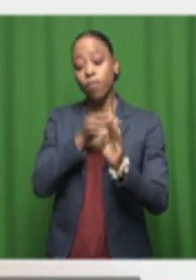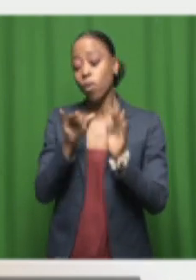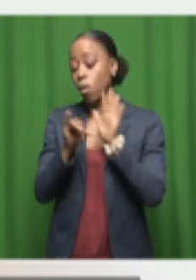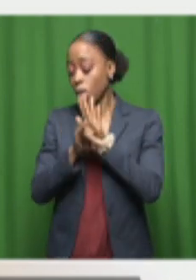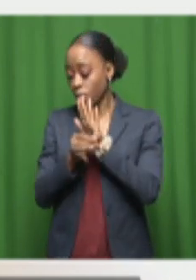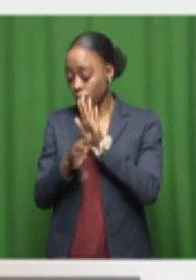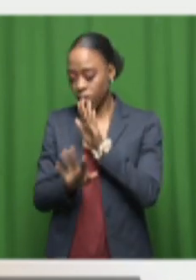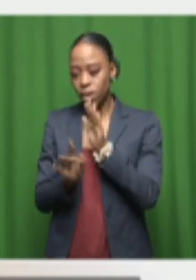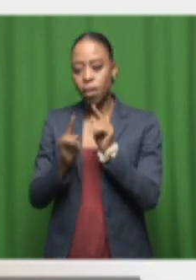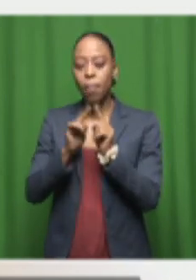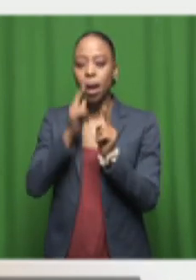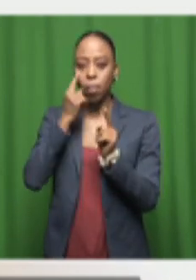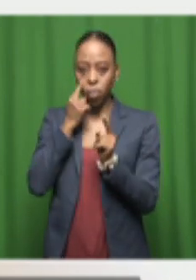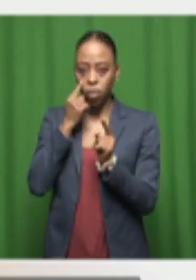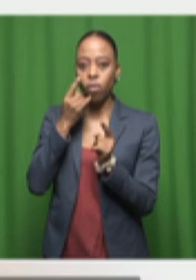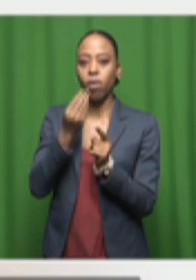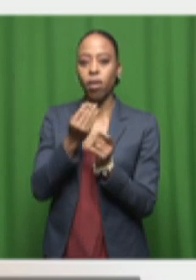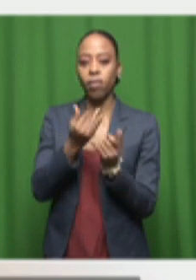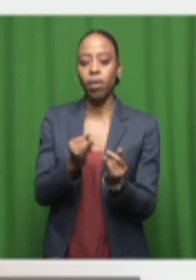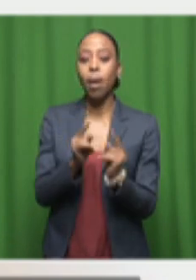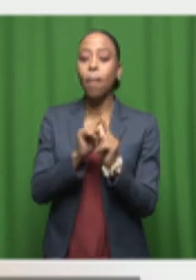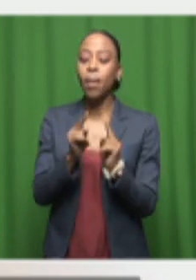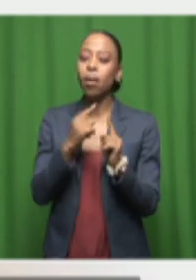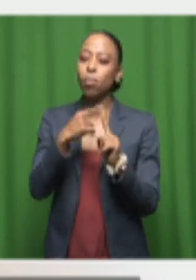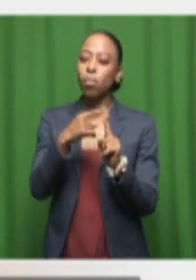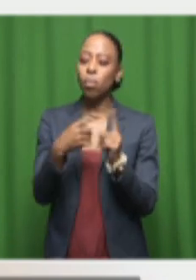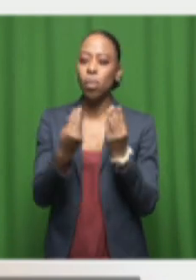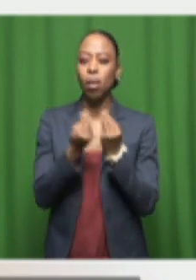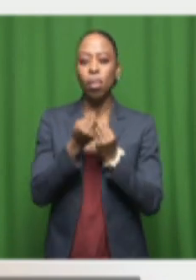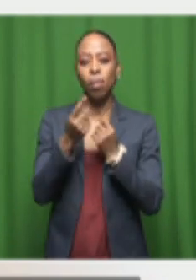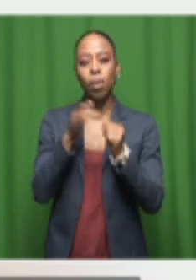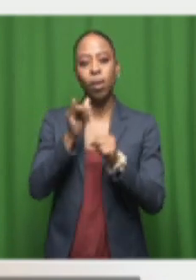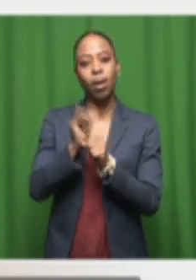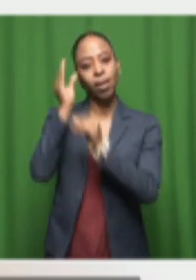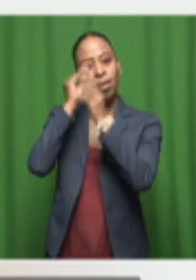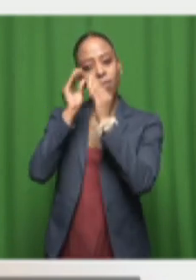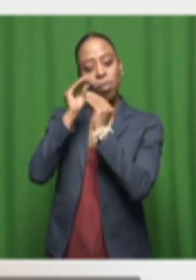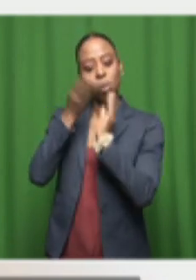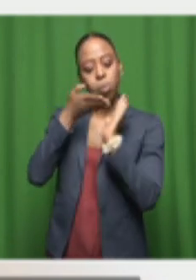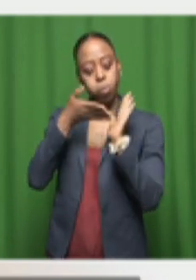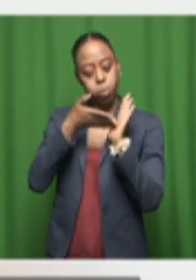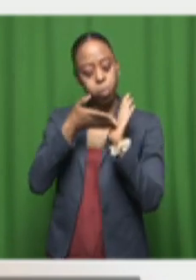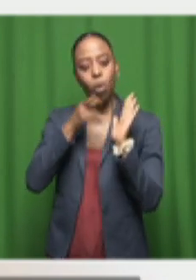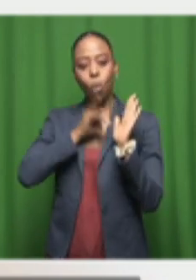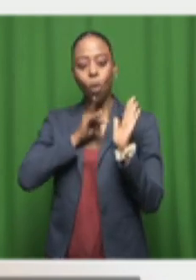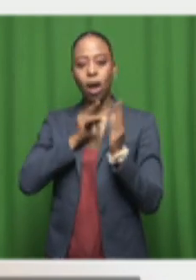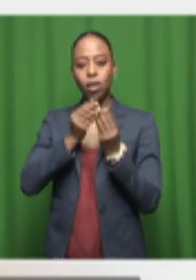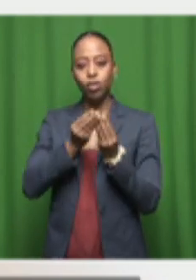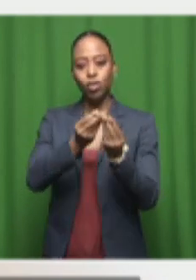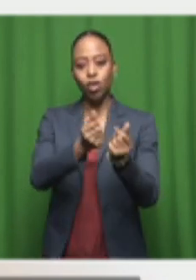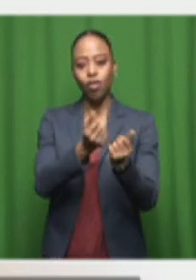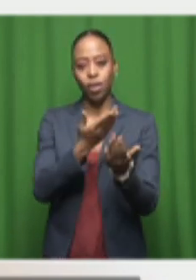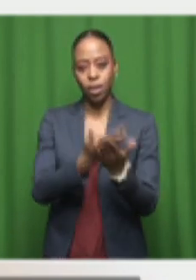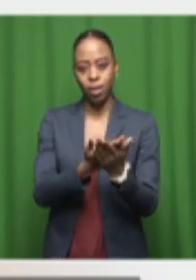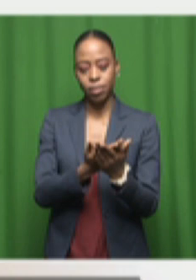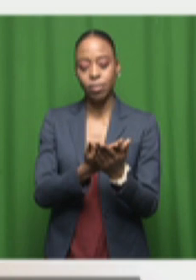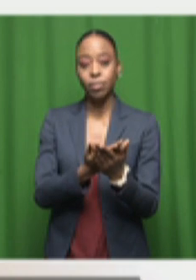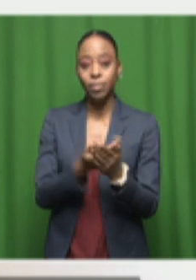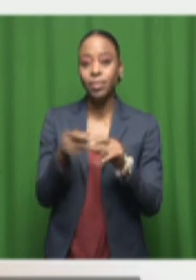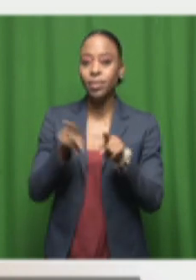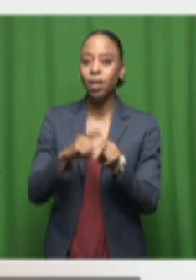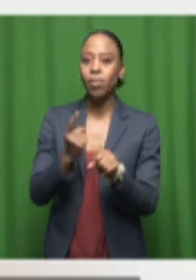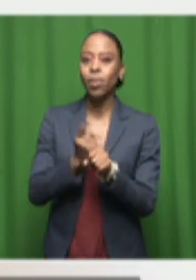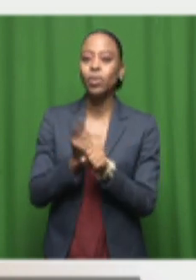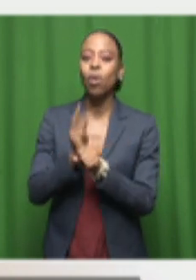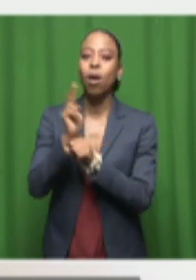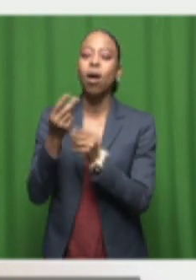said. But what is encouraging, I think, is that the data is there to help us act. And also what is encouraging